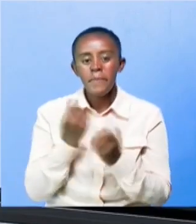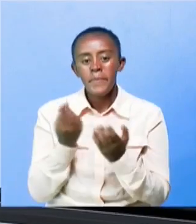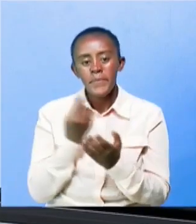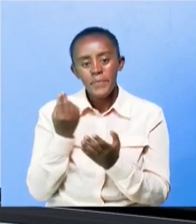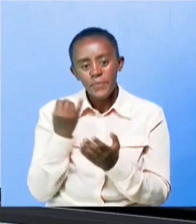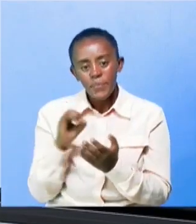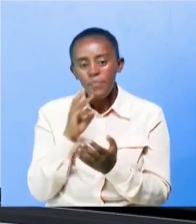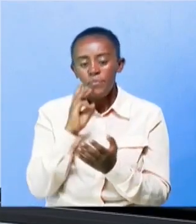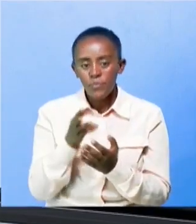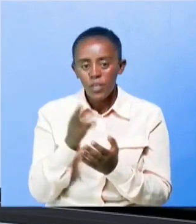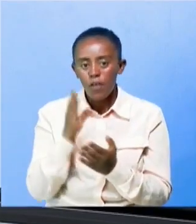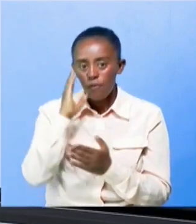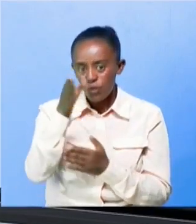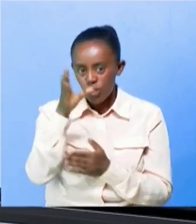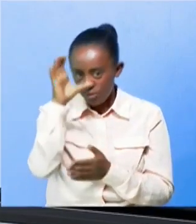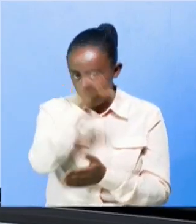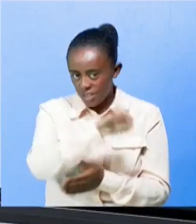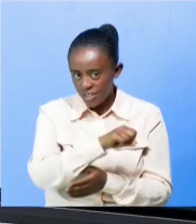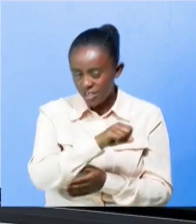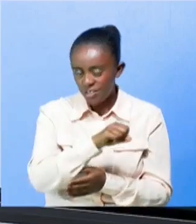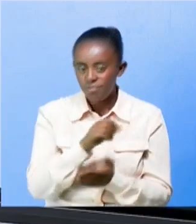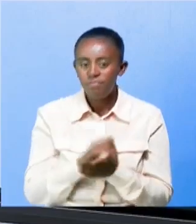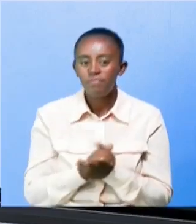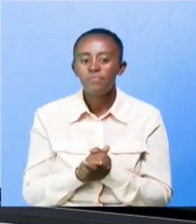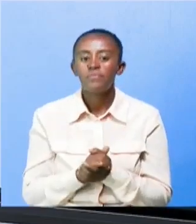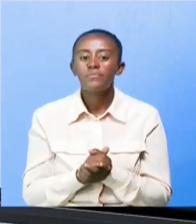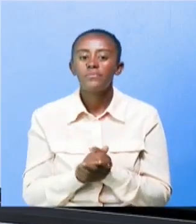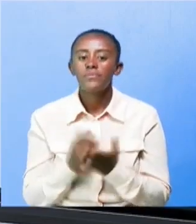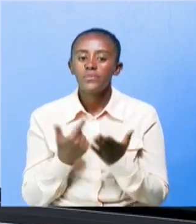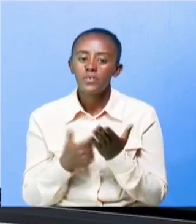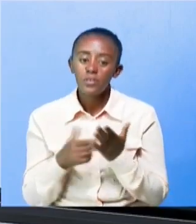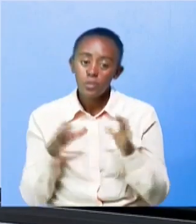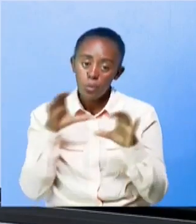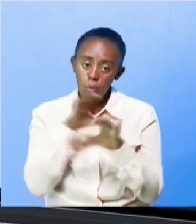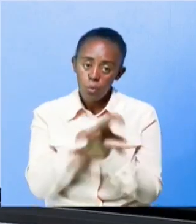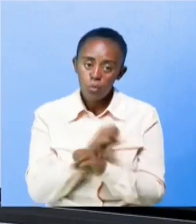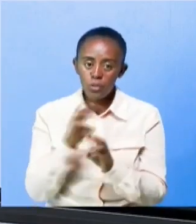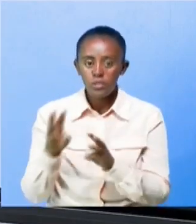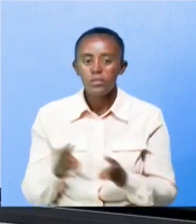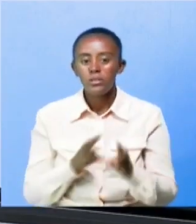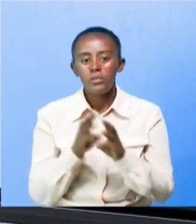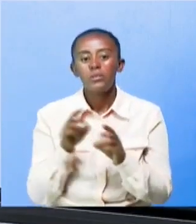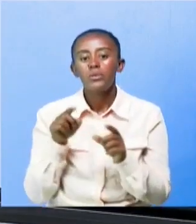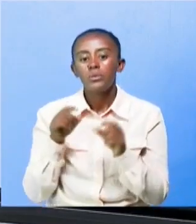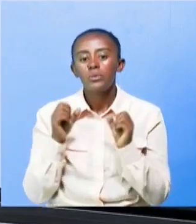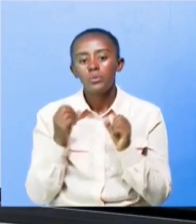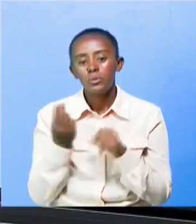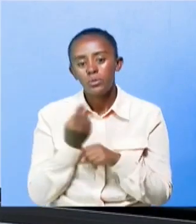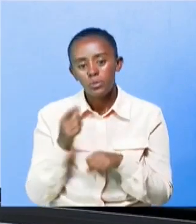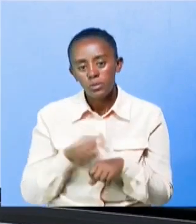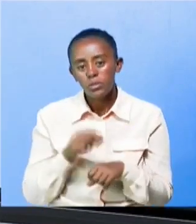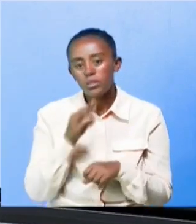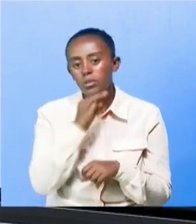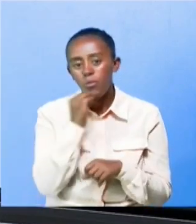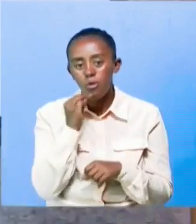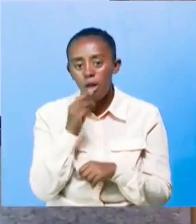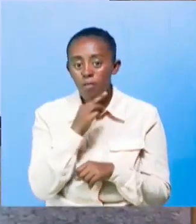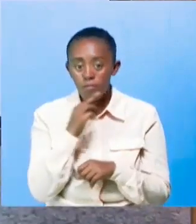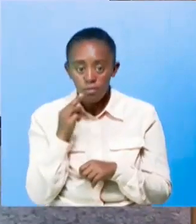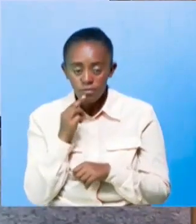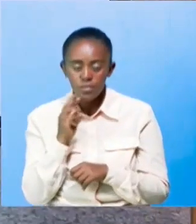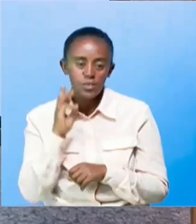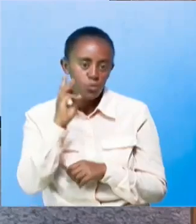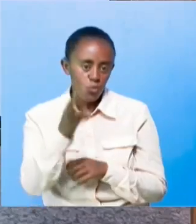talk about future predictions. So these are all the ways you could use the modal verb